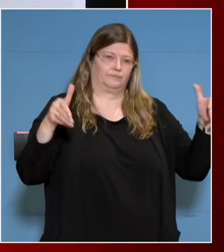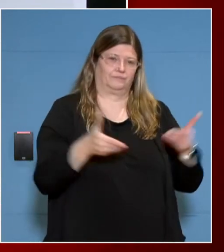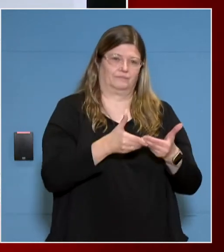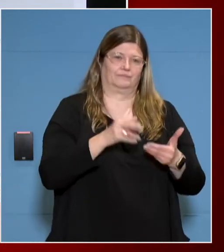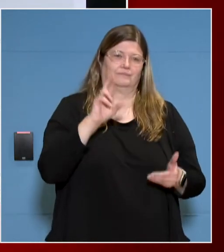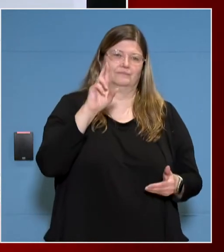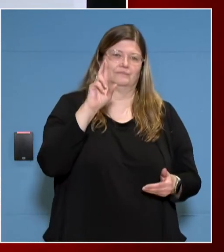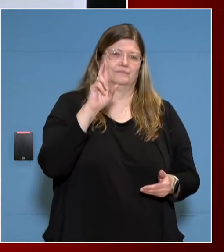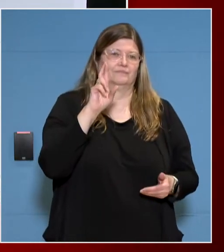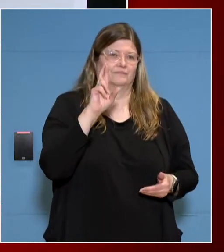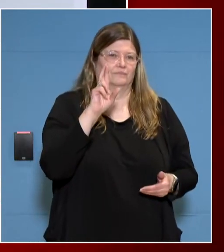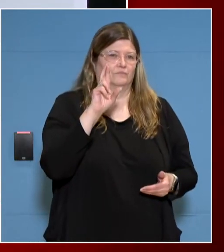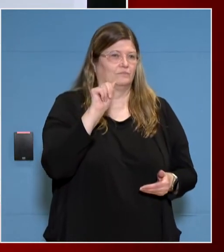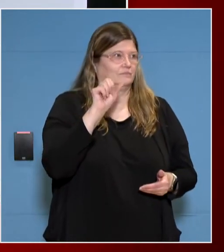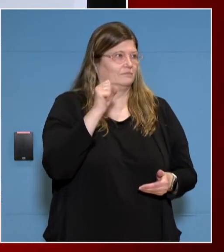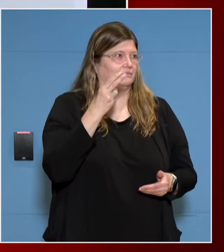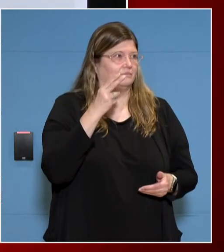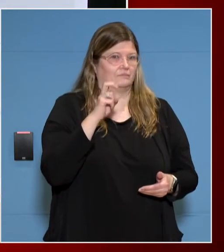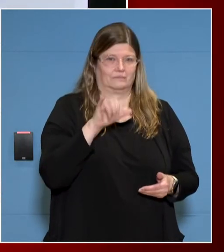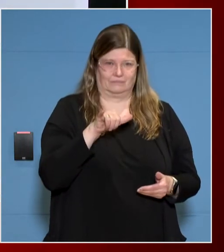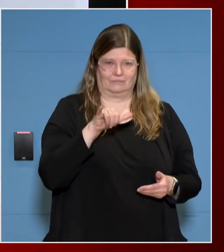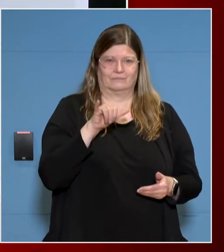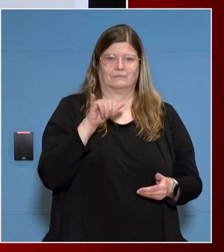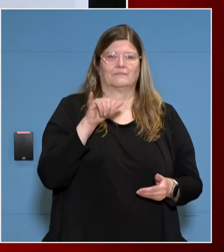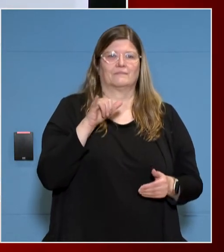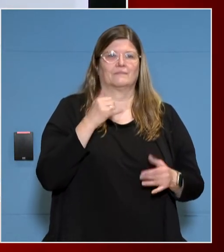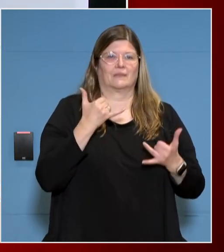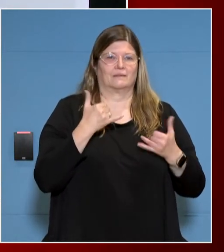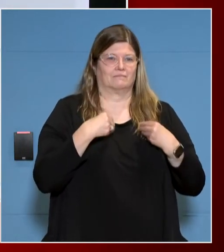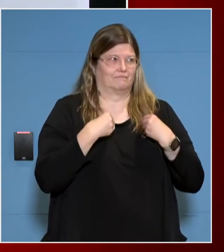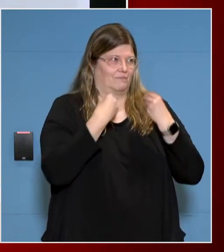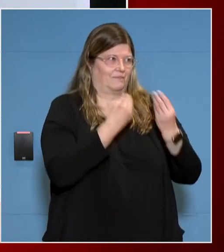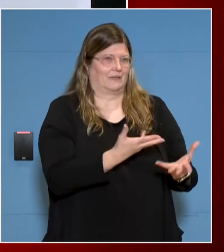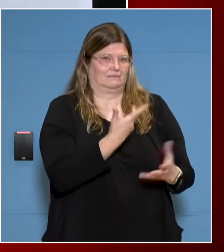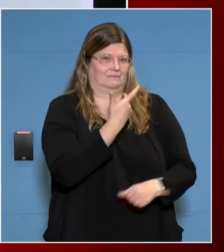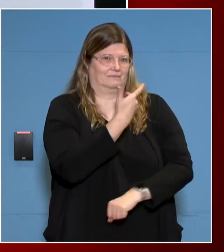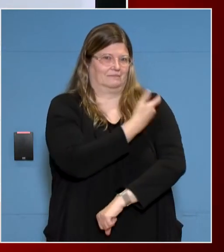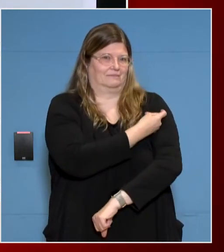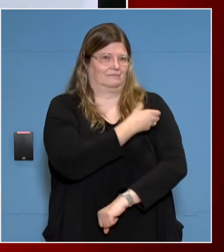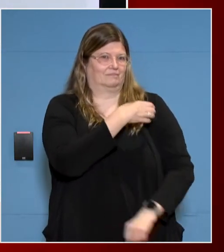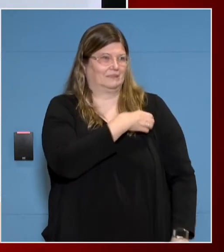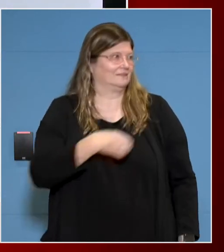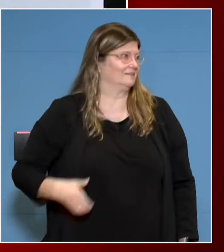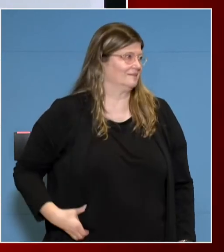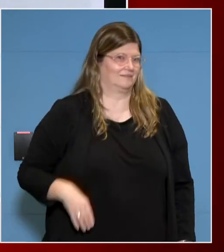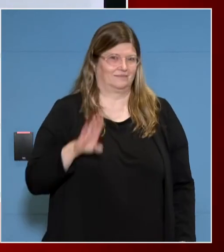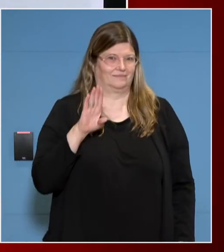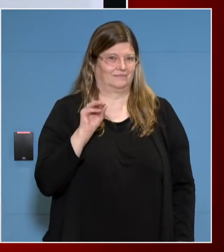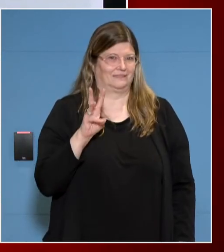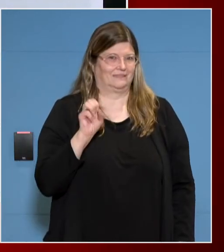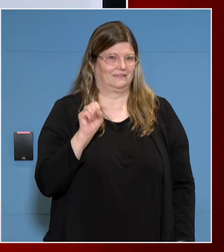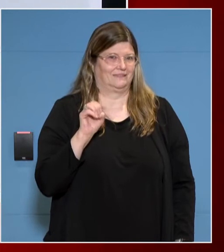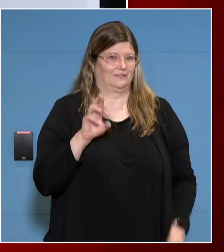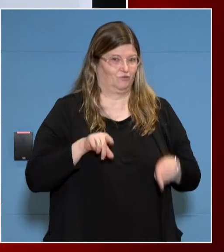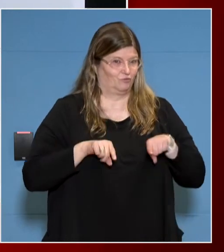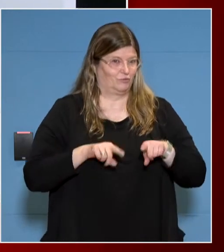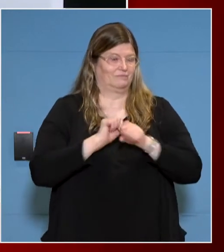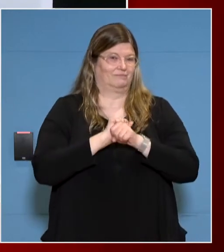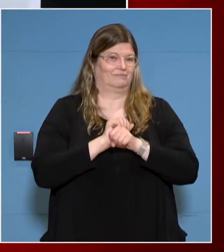nurse with Kaiser Permanente, who will be administering the vaccine today to Mayor Bowser. During the pandemic, Rashay has provided hundreds